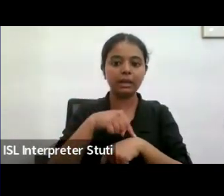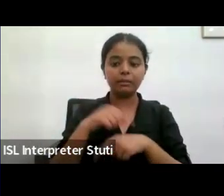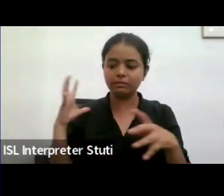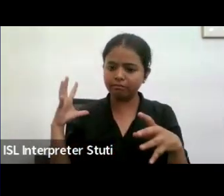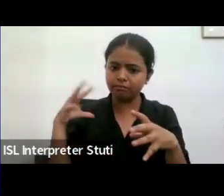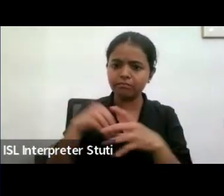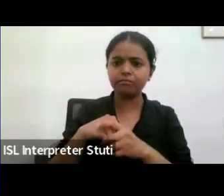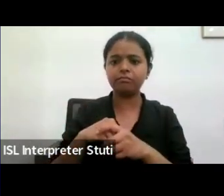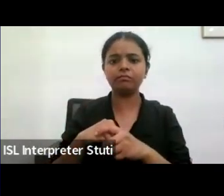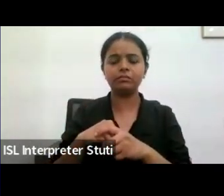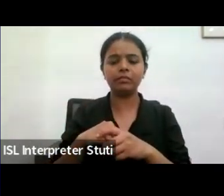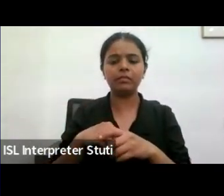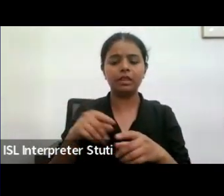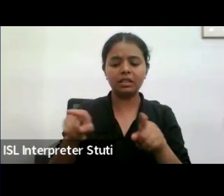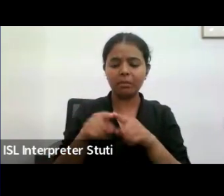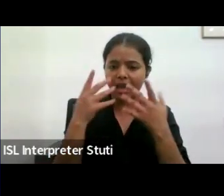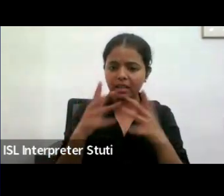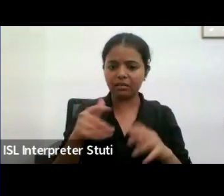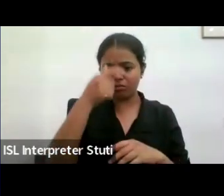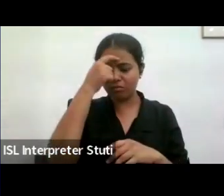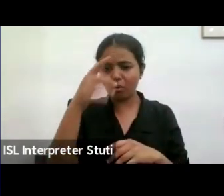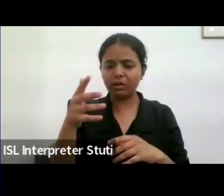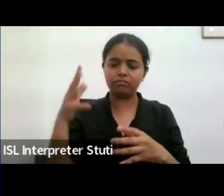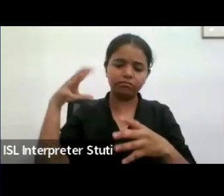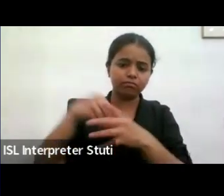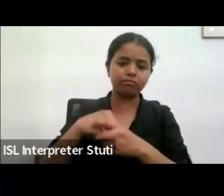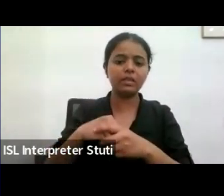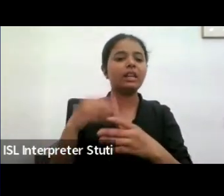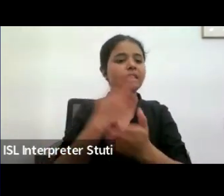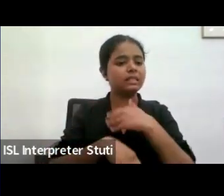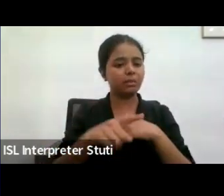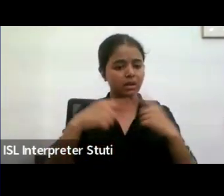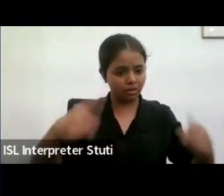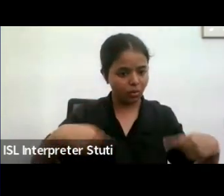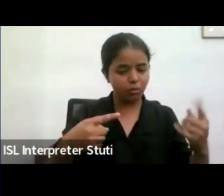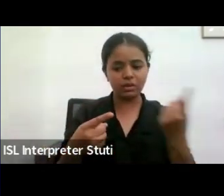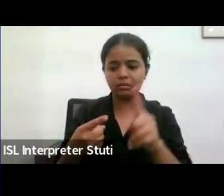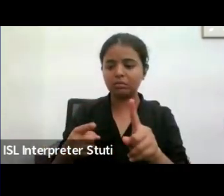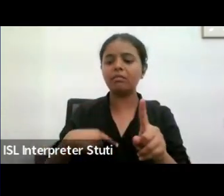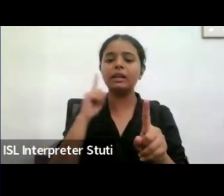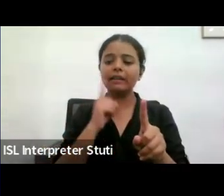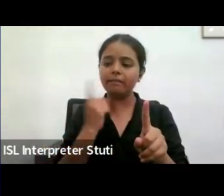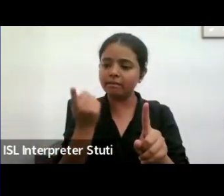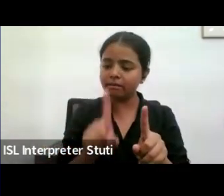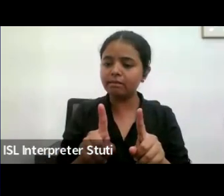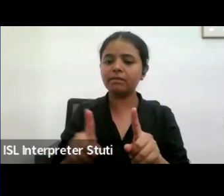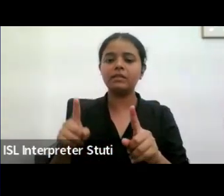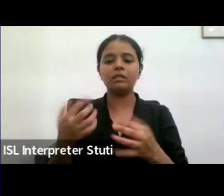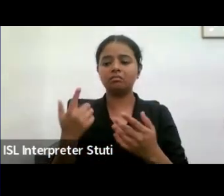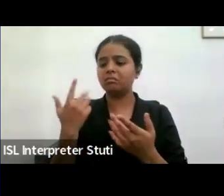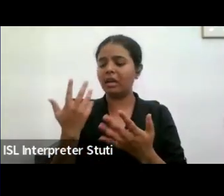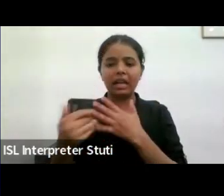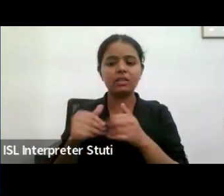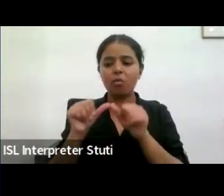together, looking at all the challenges and looking at all the things that happen to all people with disabilities.